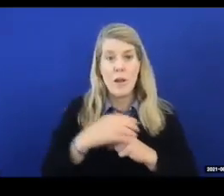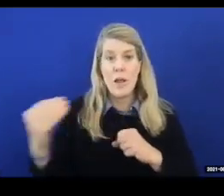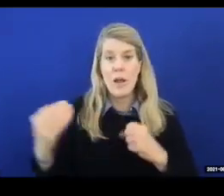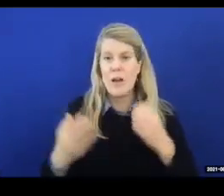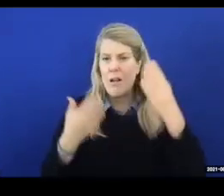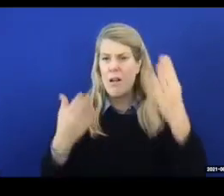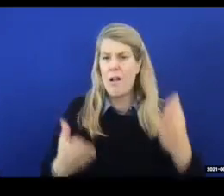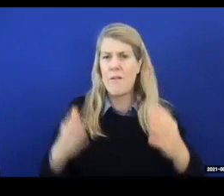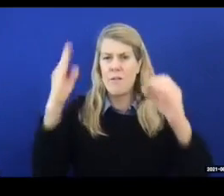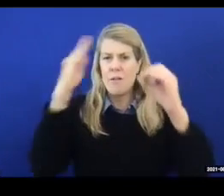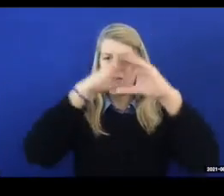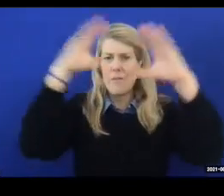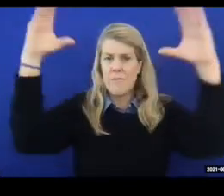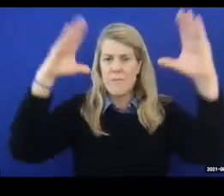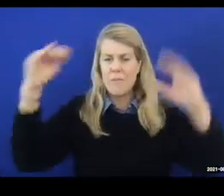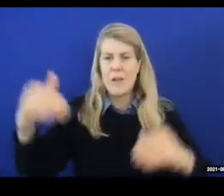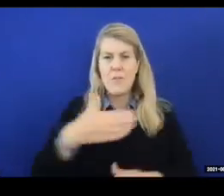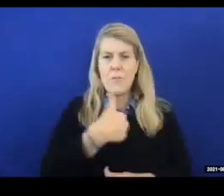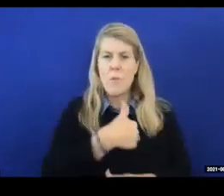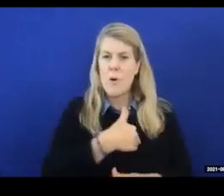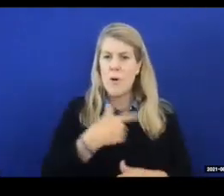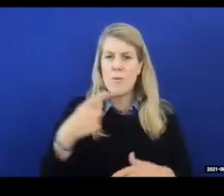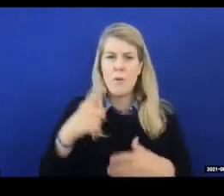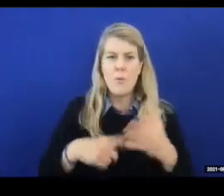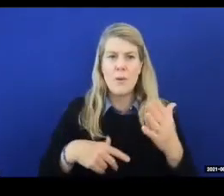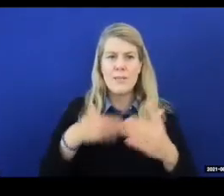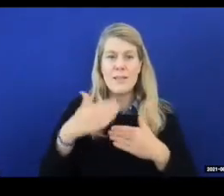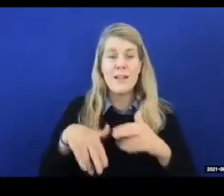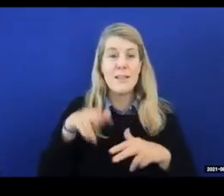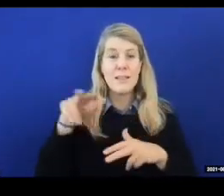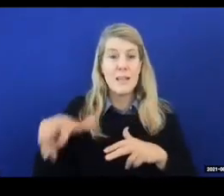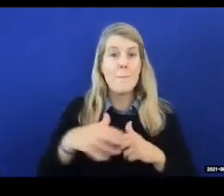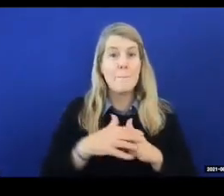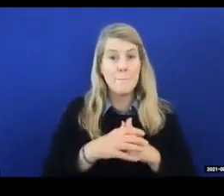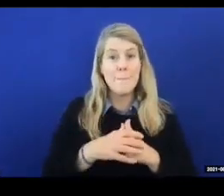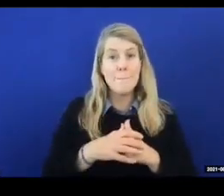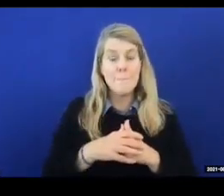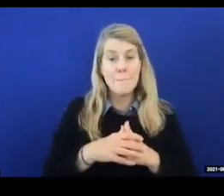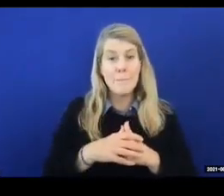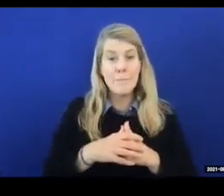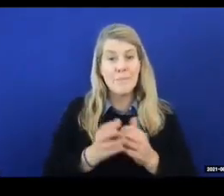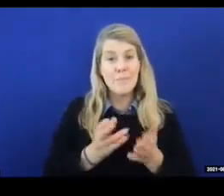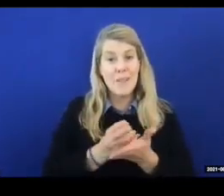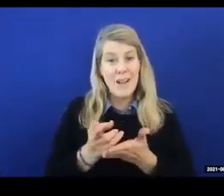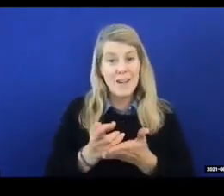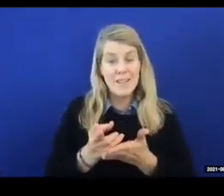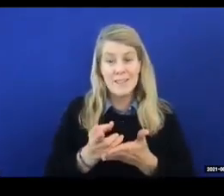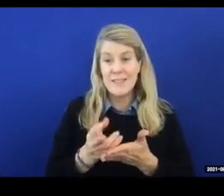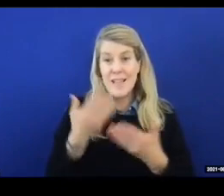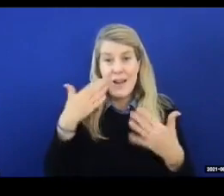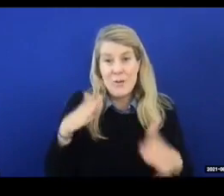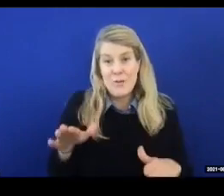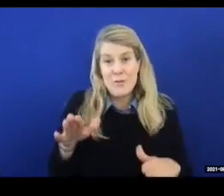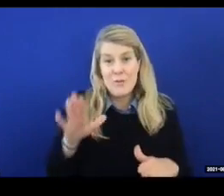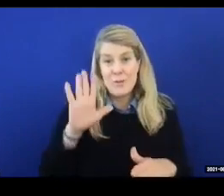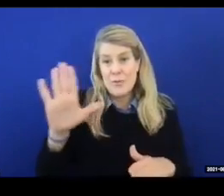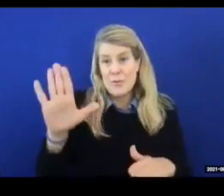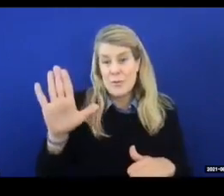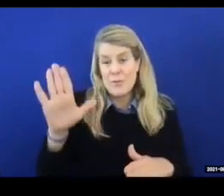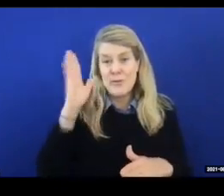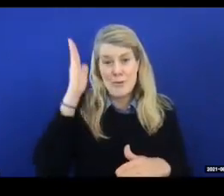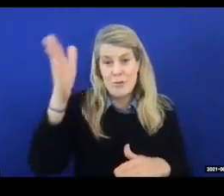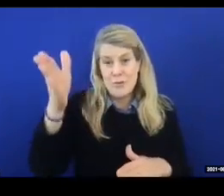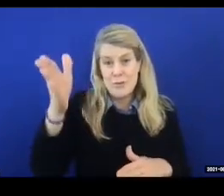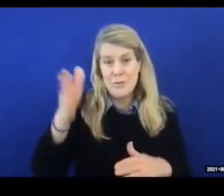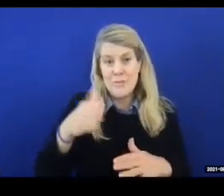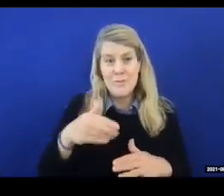of vision, some moral about how that next step goes. I'm going to be honest with you, I have no idea where you all are